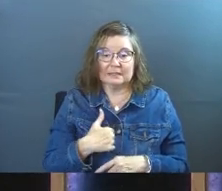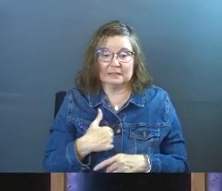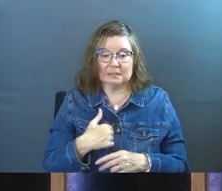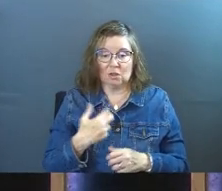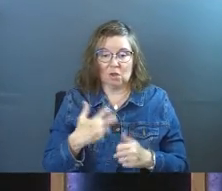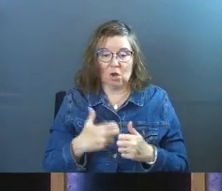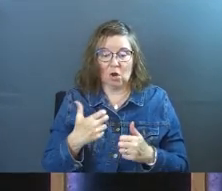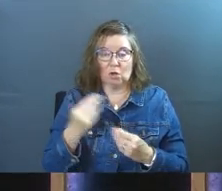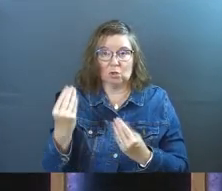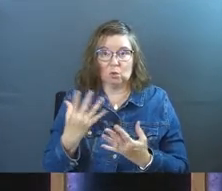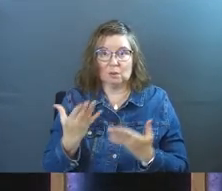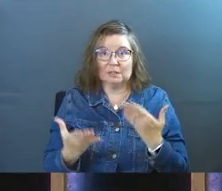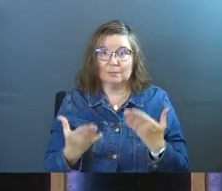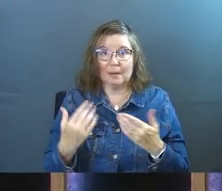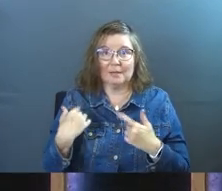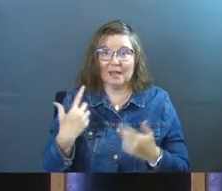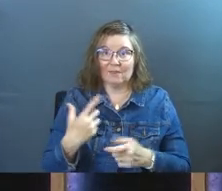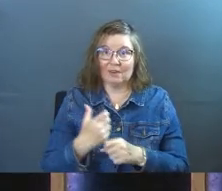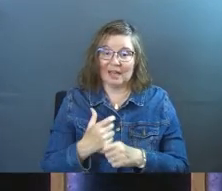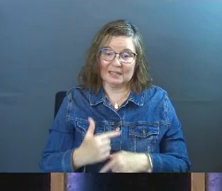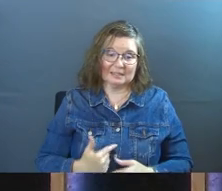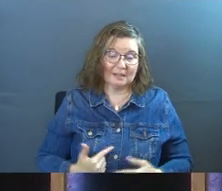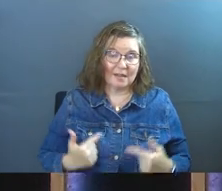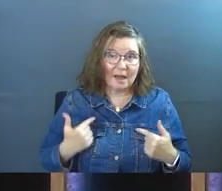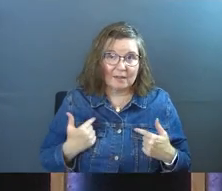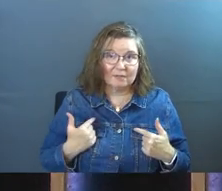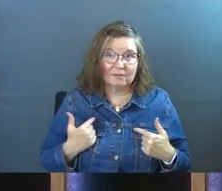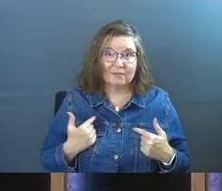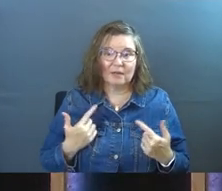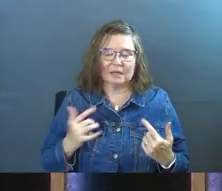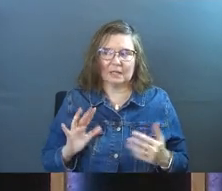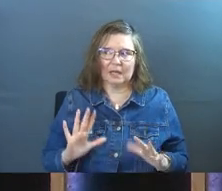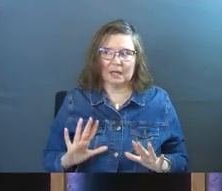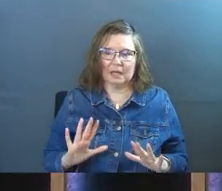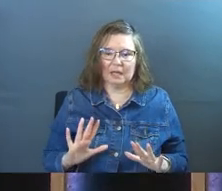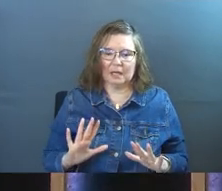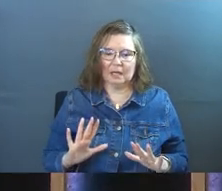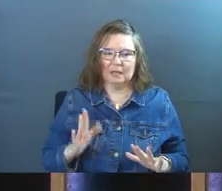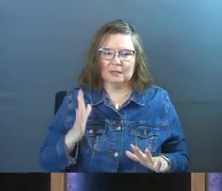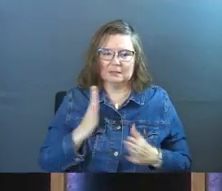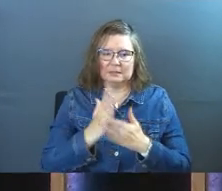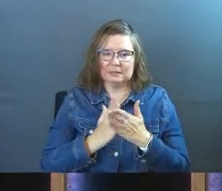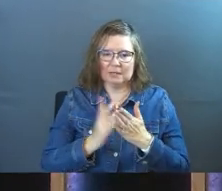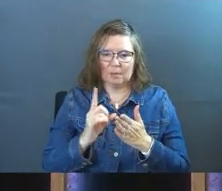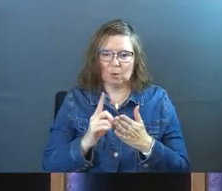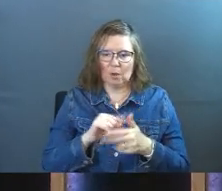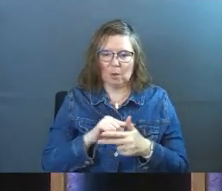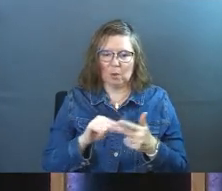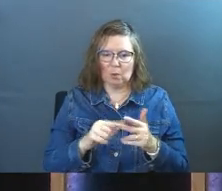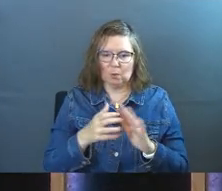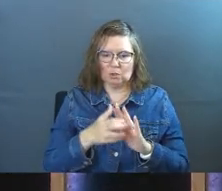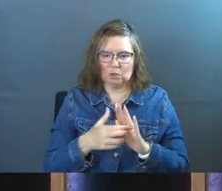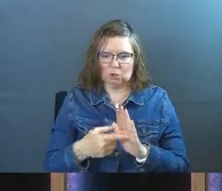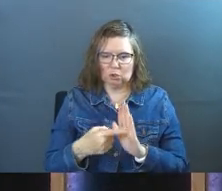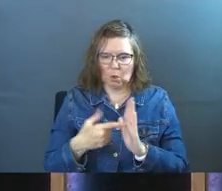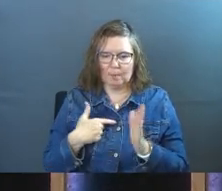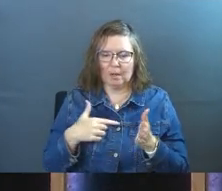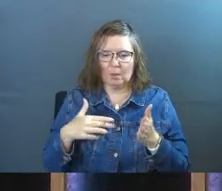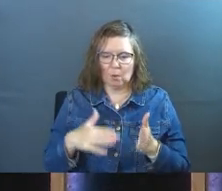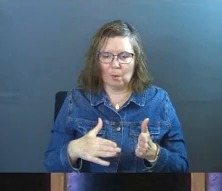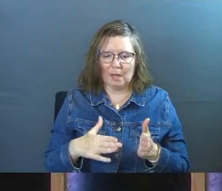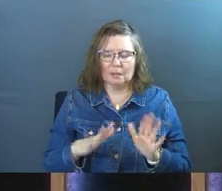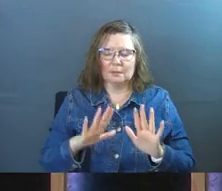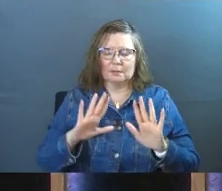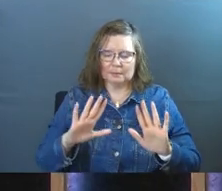This is the hardest news he's probably ever gotten in his life. And he's like, God, somewhere in those three chapters, showed me the way